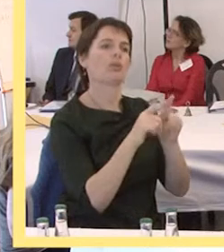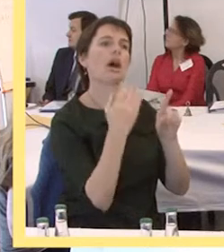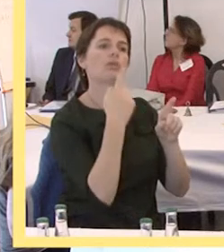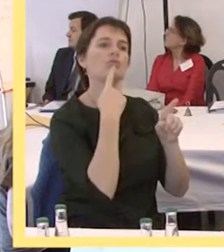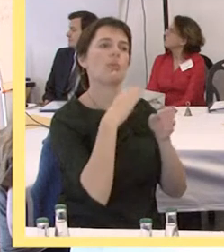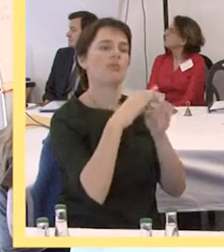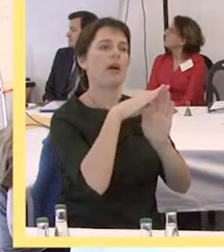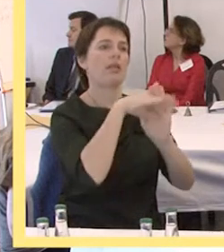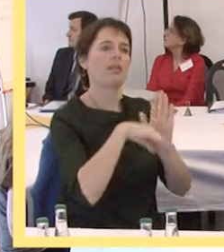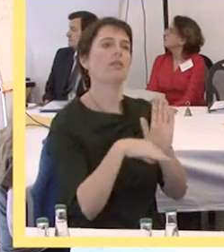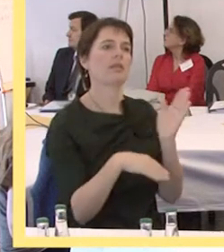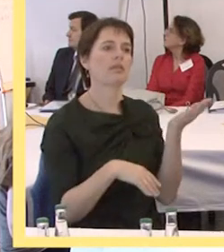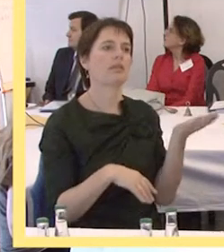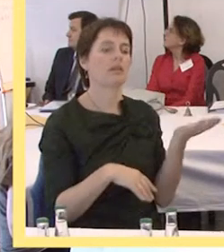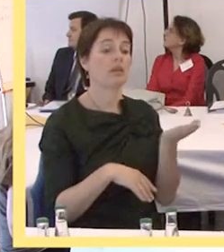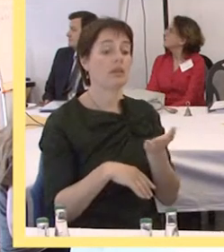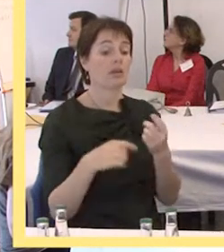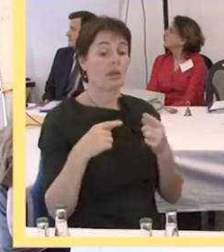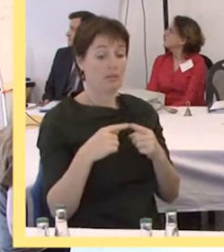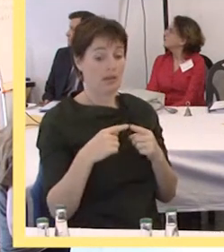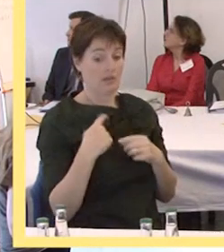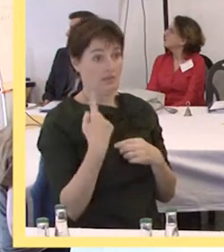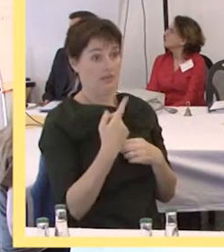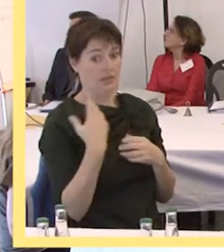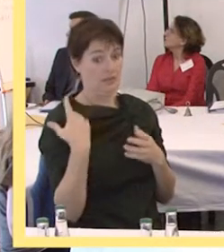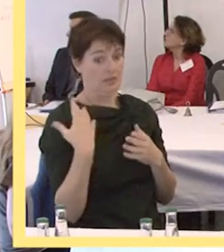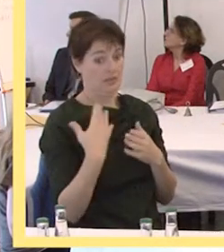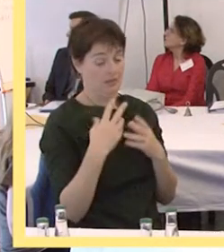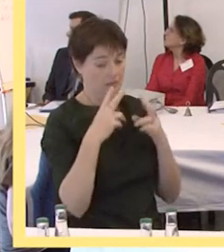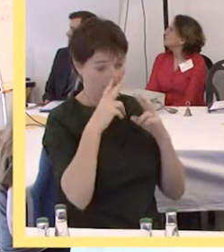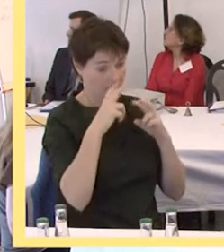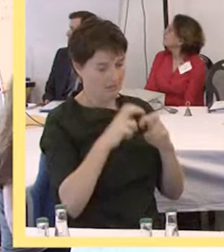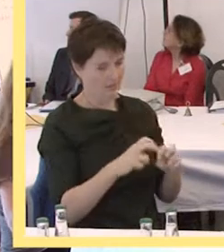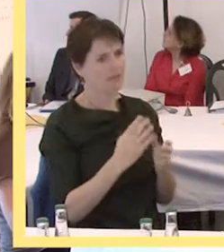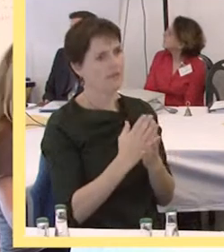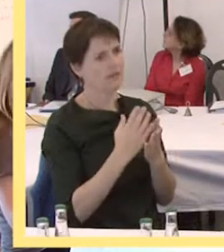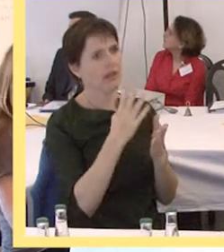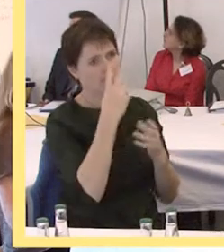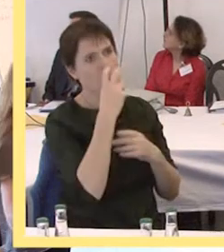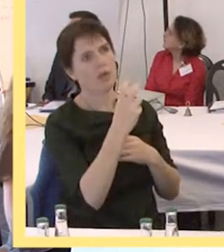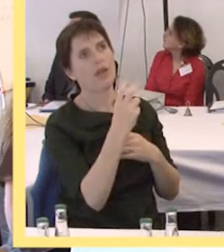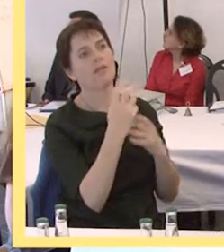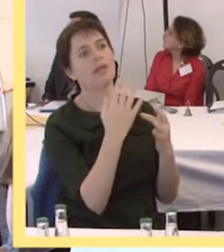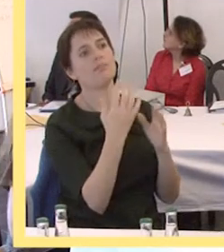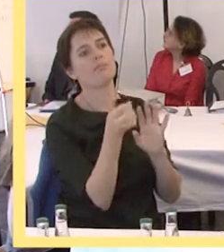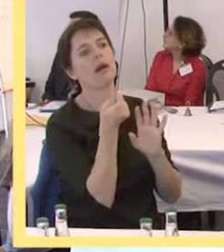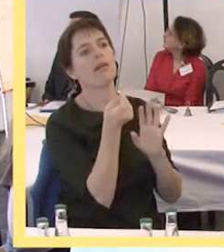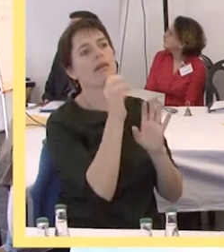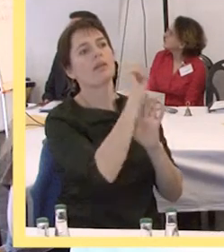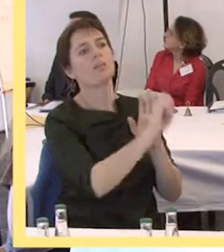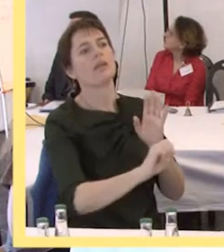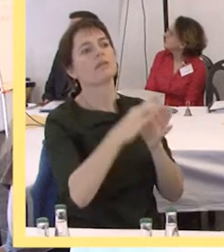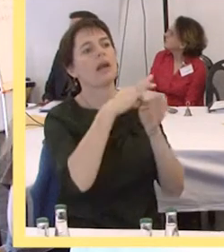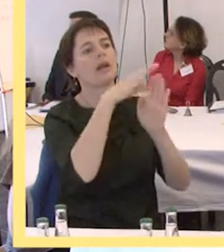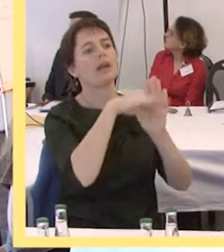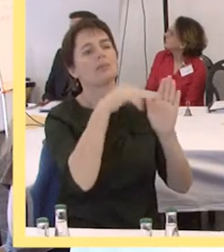So what we found are the gaps in the European guidelines, especially on older